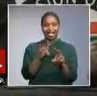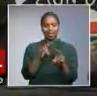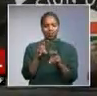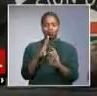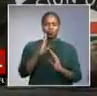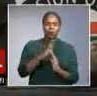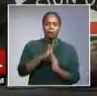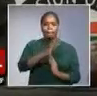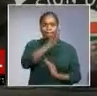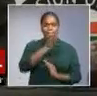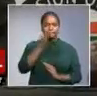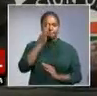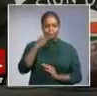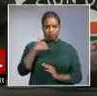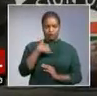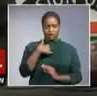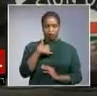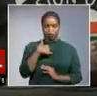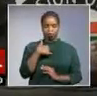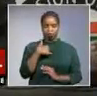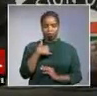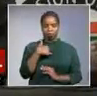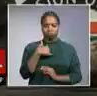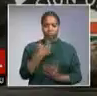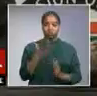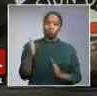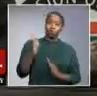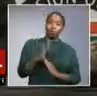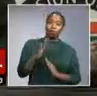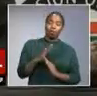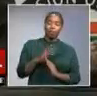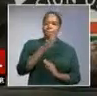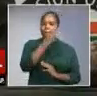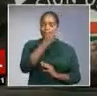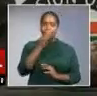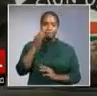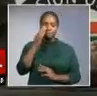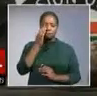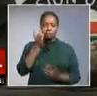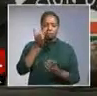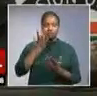that he raised with me was a top secret issue.